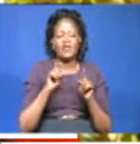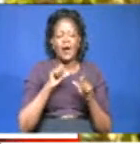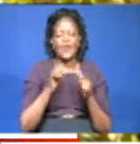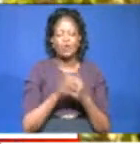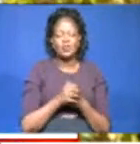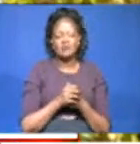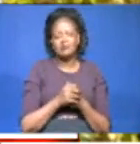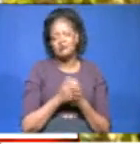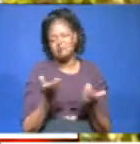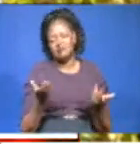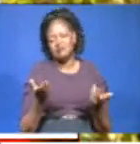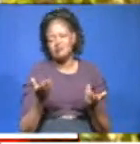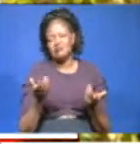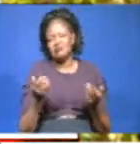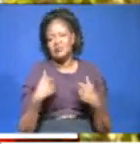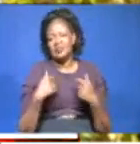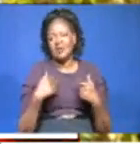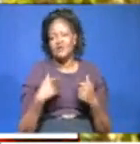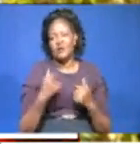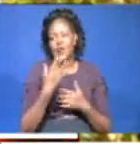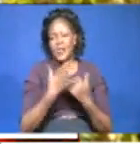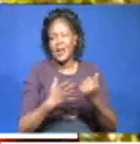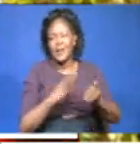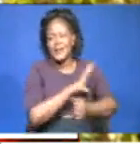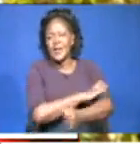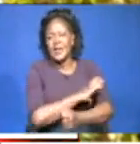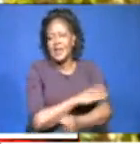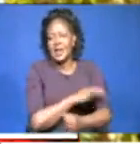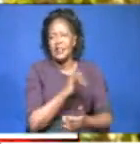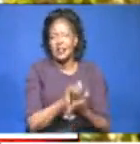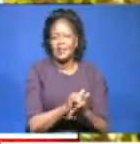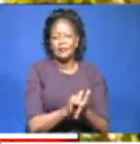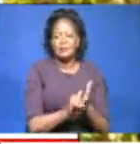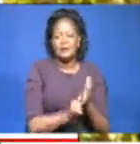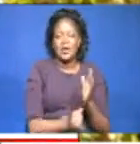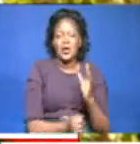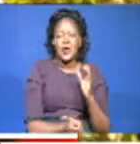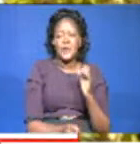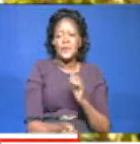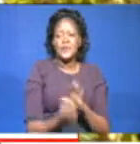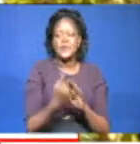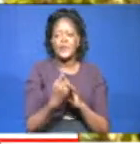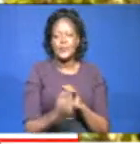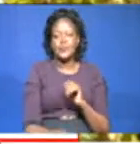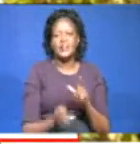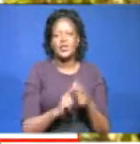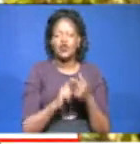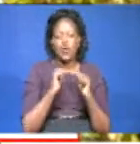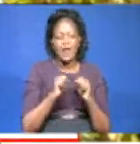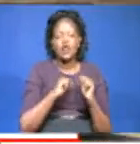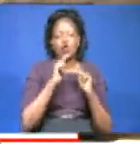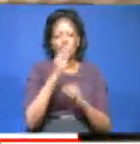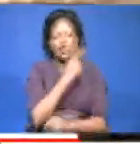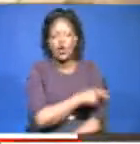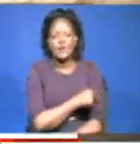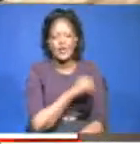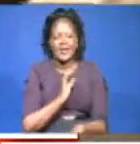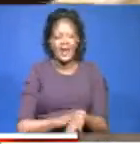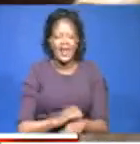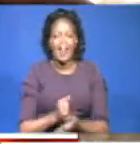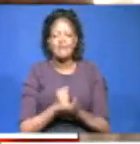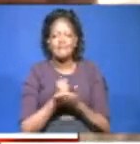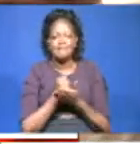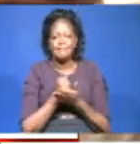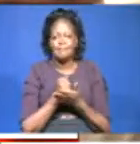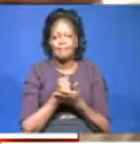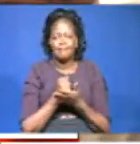maybe probably you have a blood pressure that is now developing, and that way you can be able to seek medical attention early.